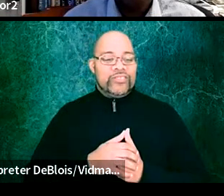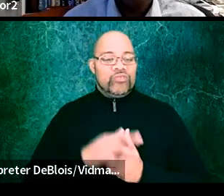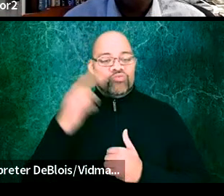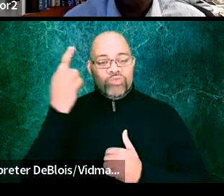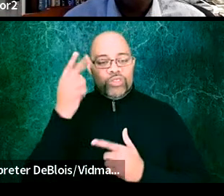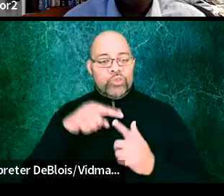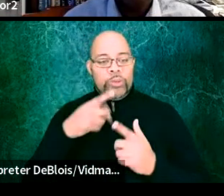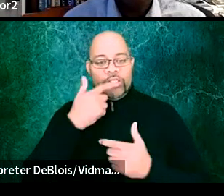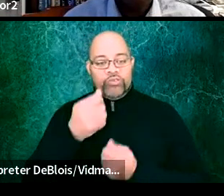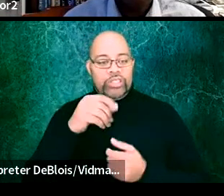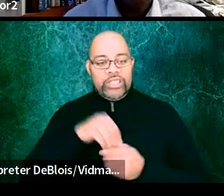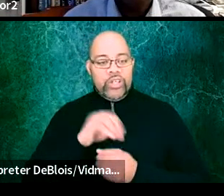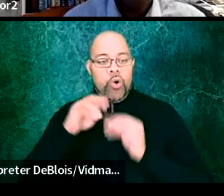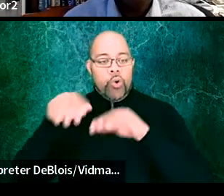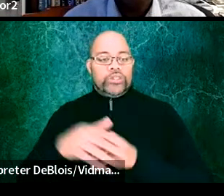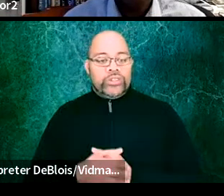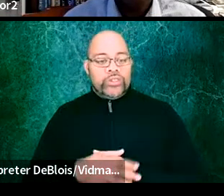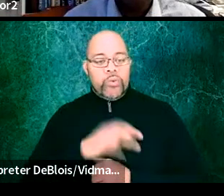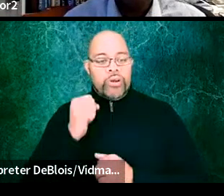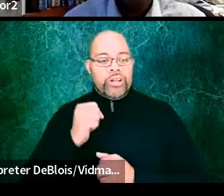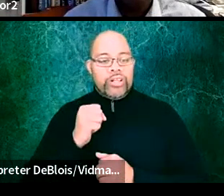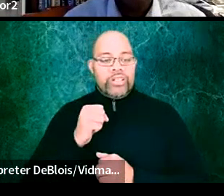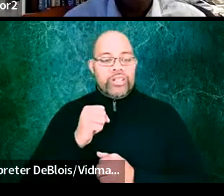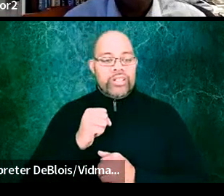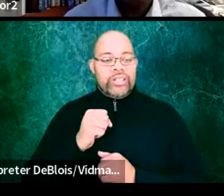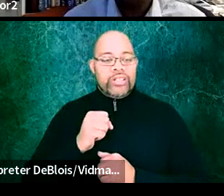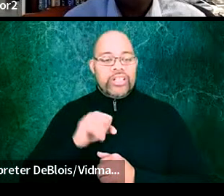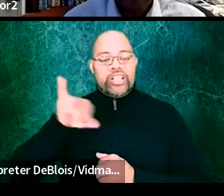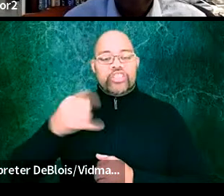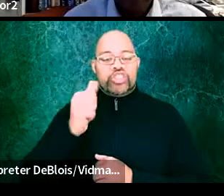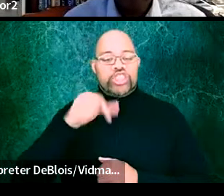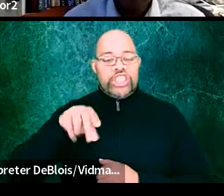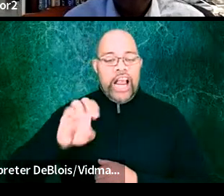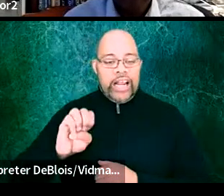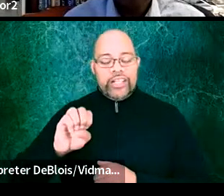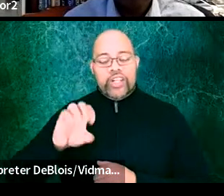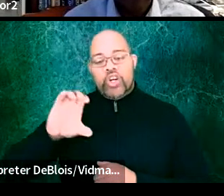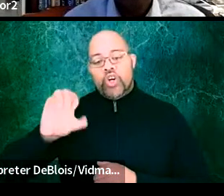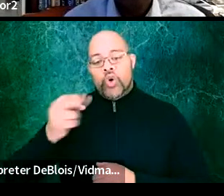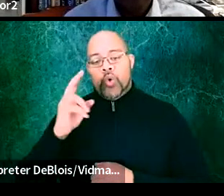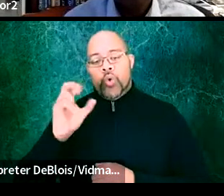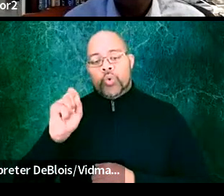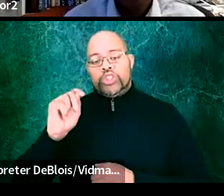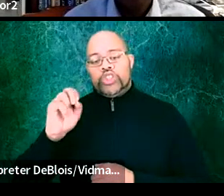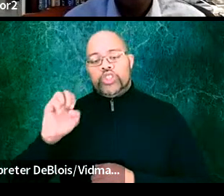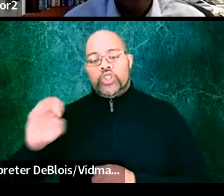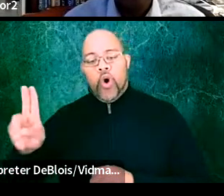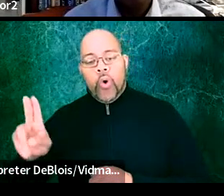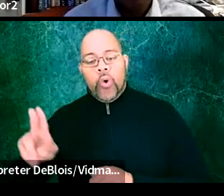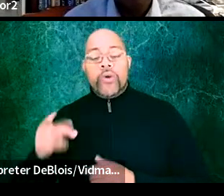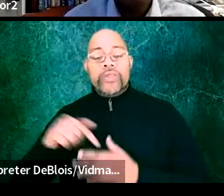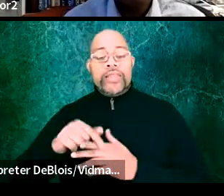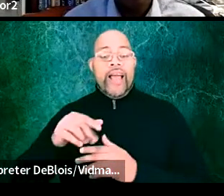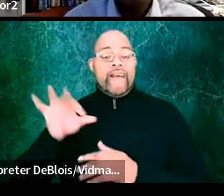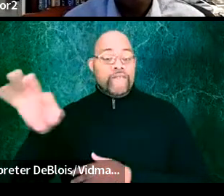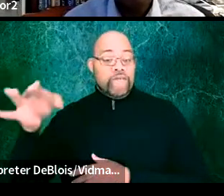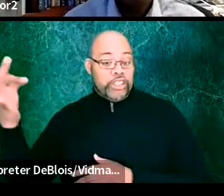reason to be interested in the ocean was Jacques-Yves Cousteau, the French marine